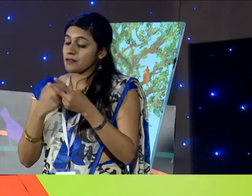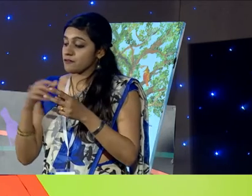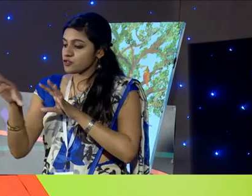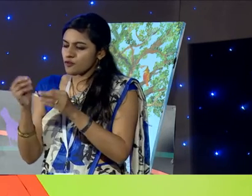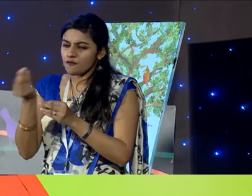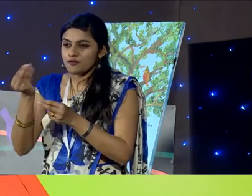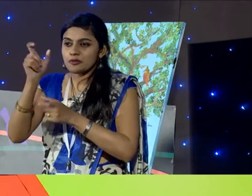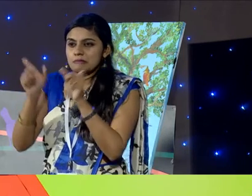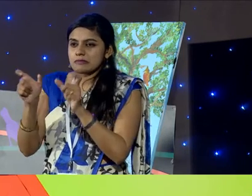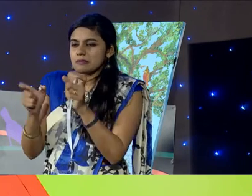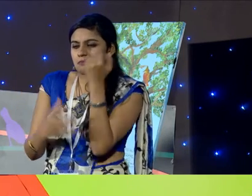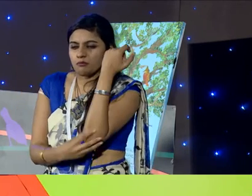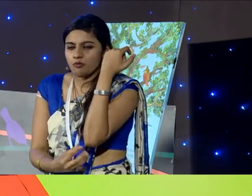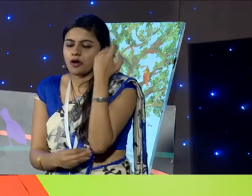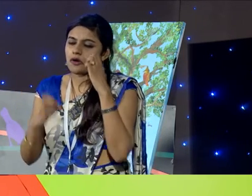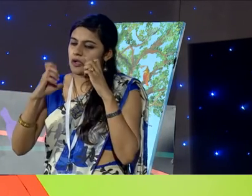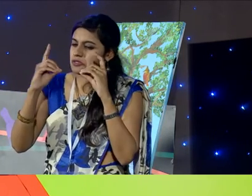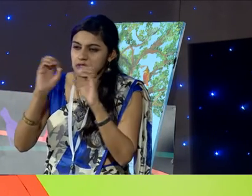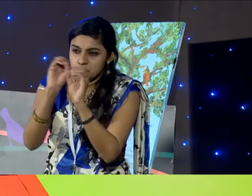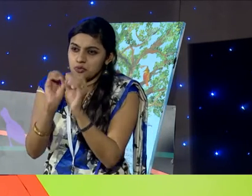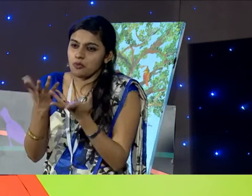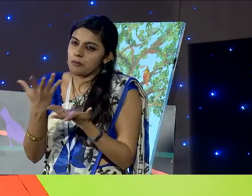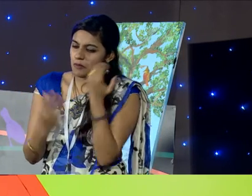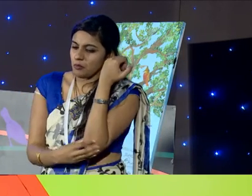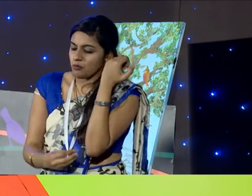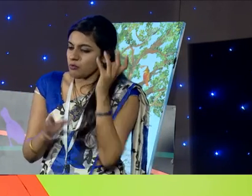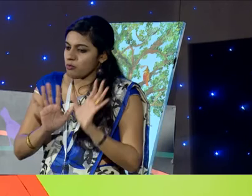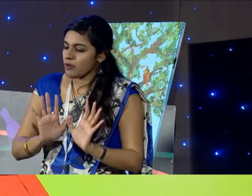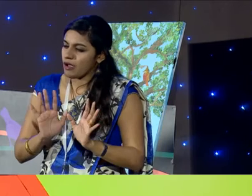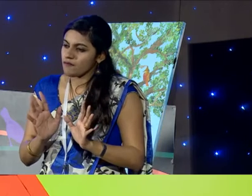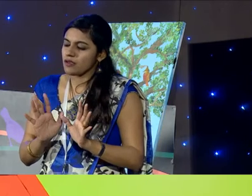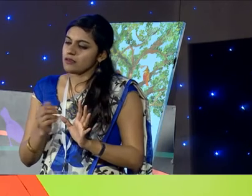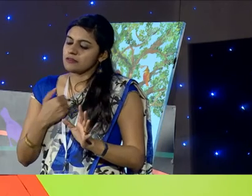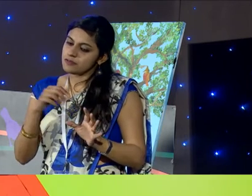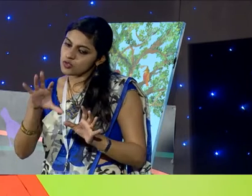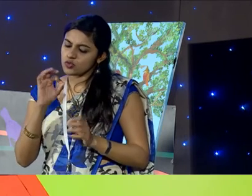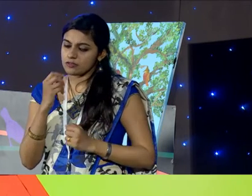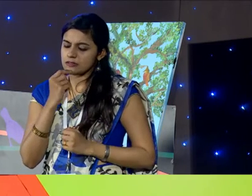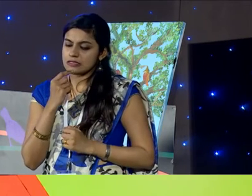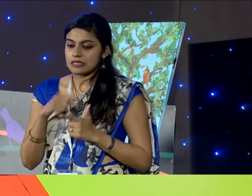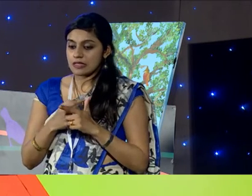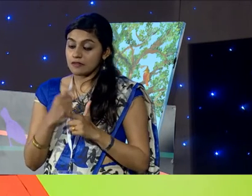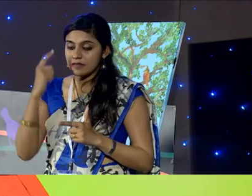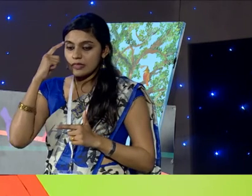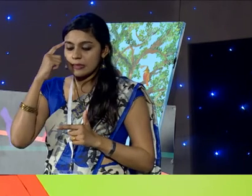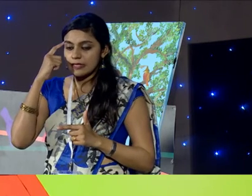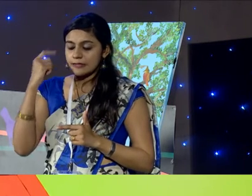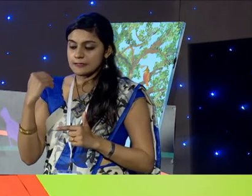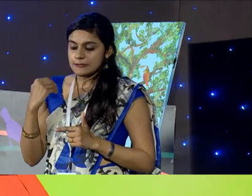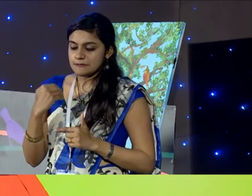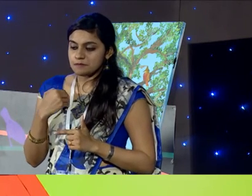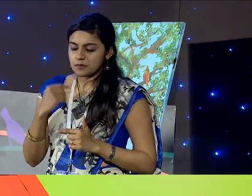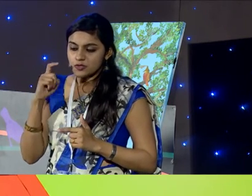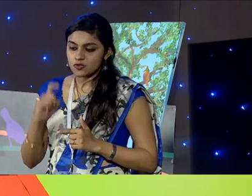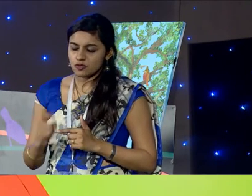or educationally impaired, in fact, they are all educationally impaired, we realized we had to lower the barriers, the educational barriers to hiring